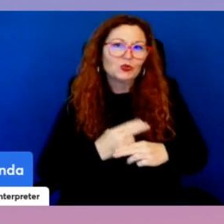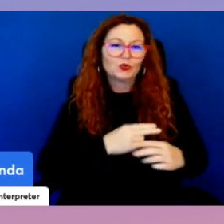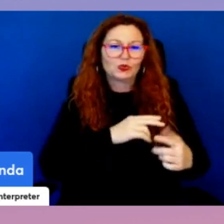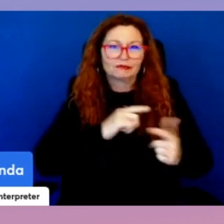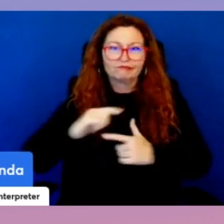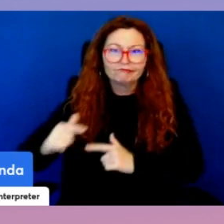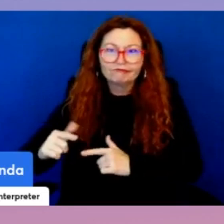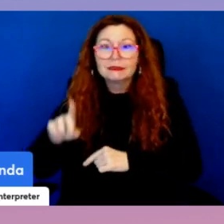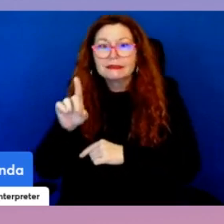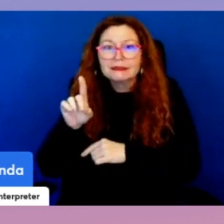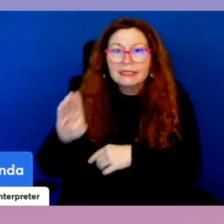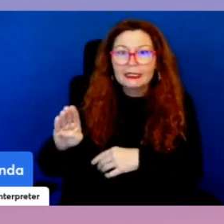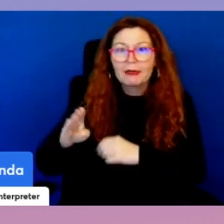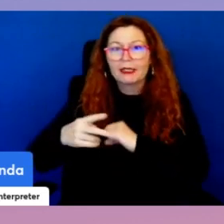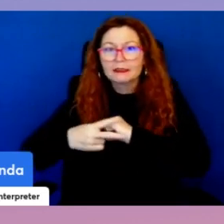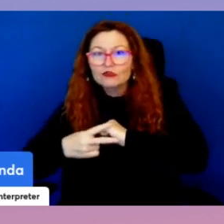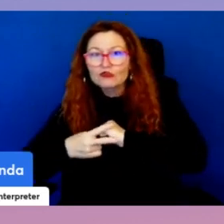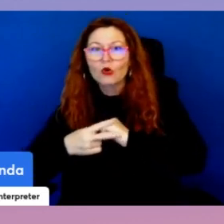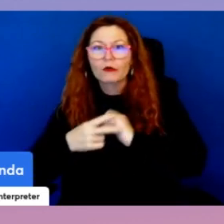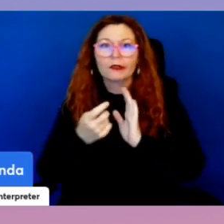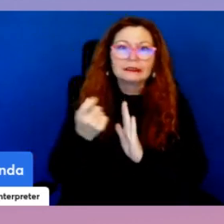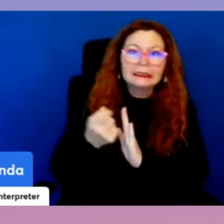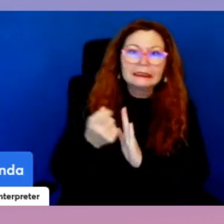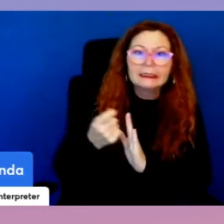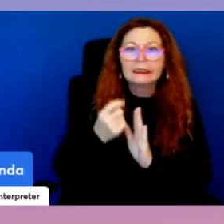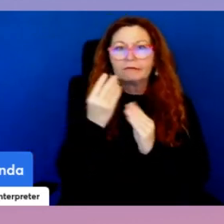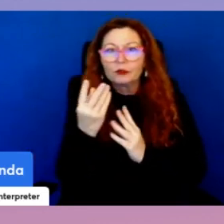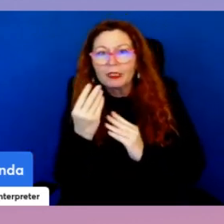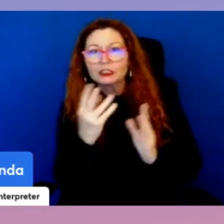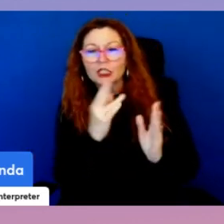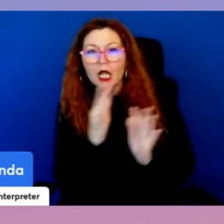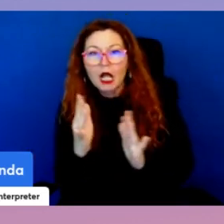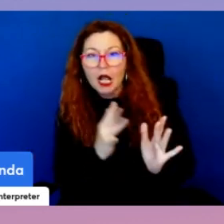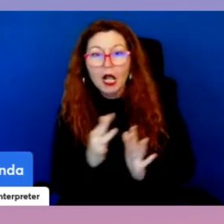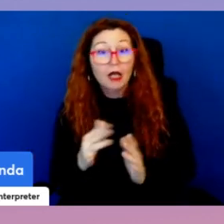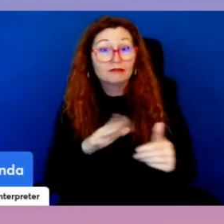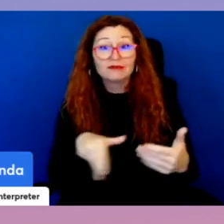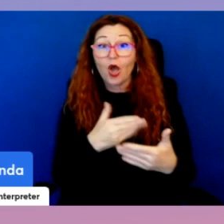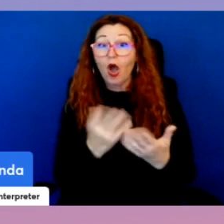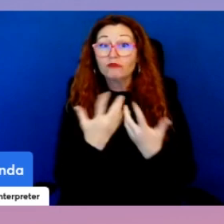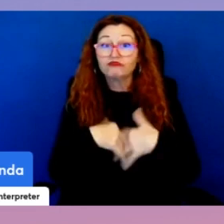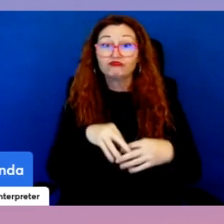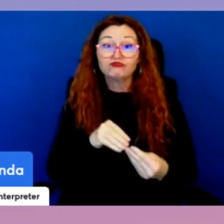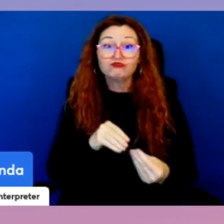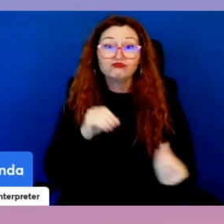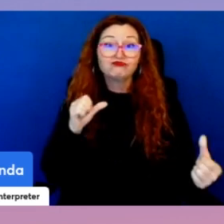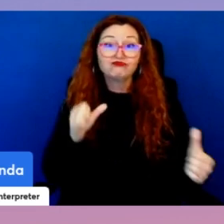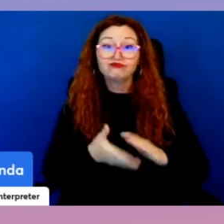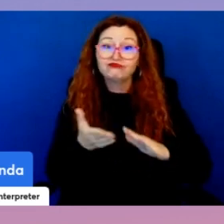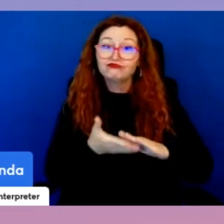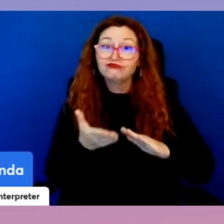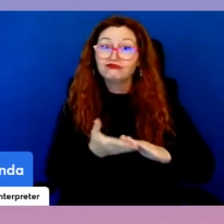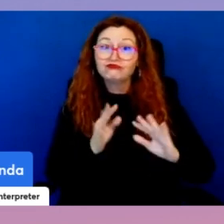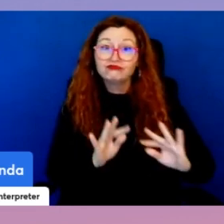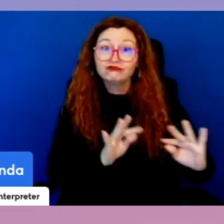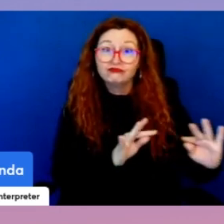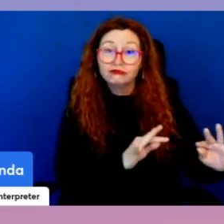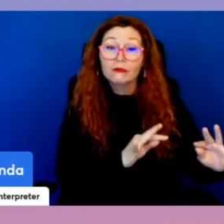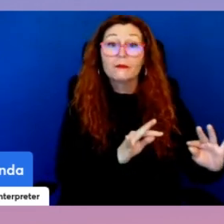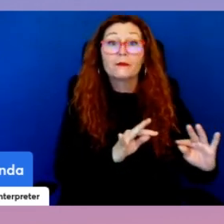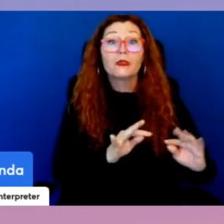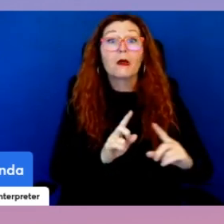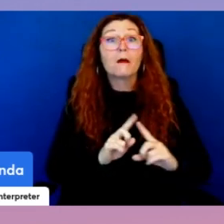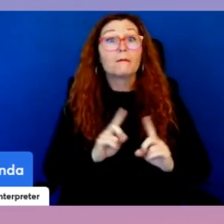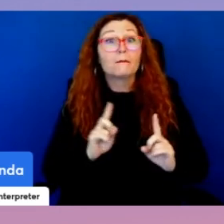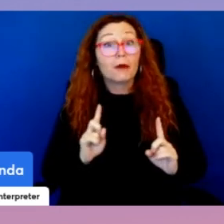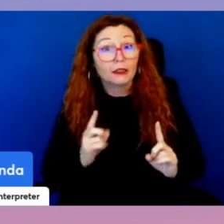storing things in the database, deleting things from the database. Everything is running very well. And however, though, everything is running